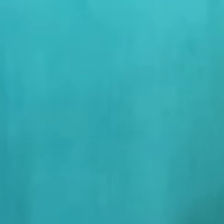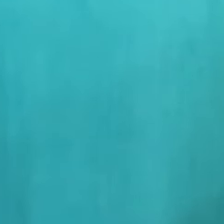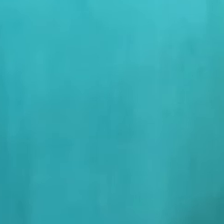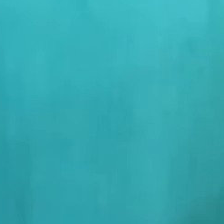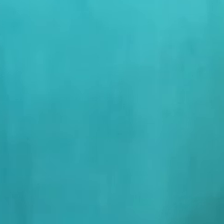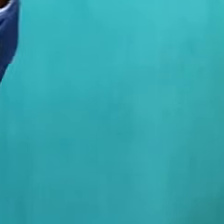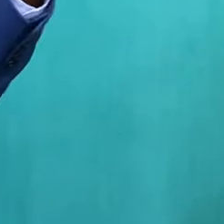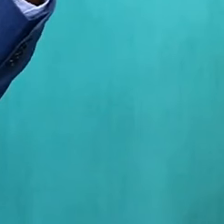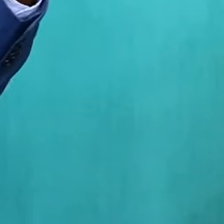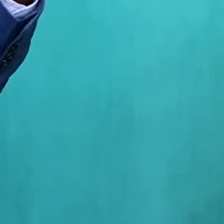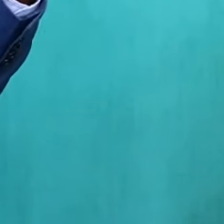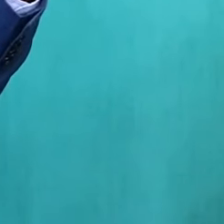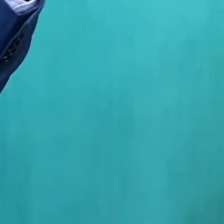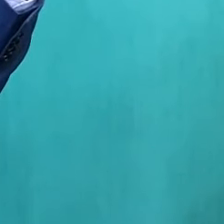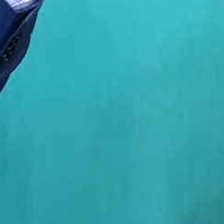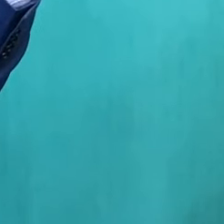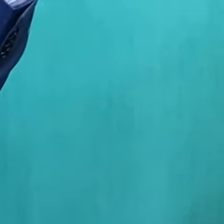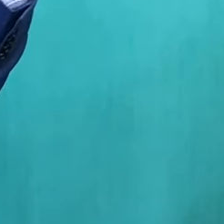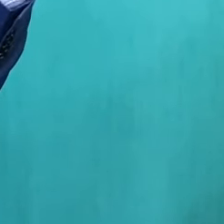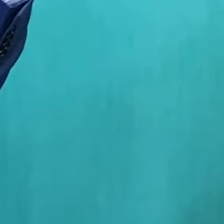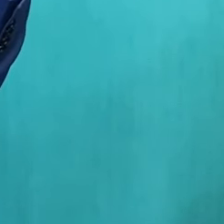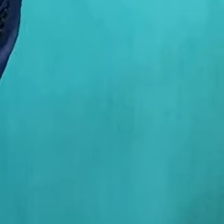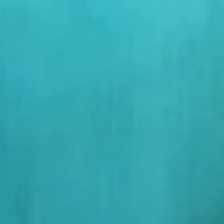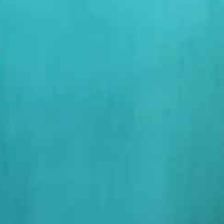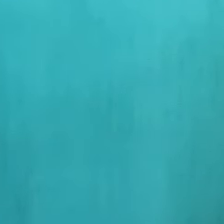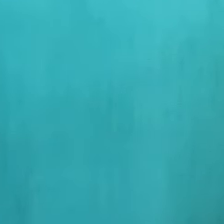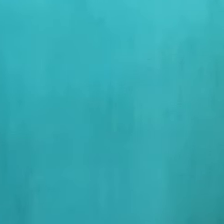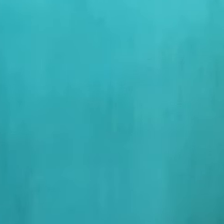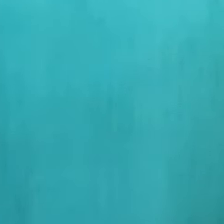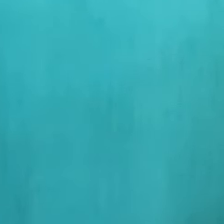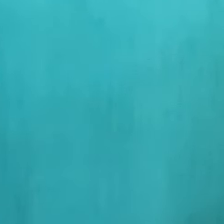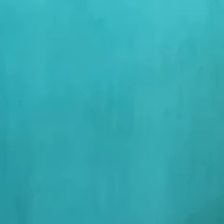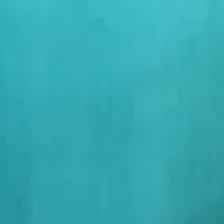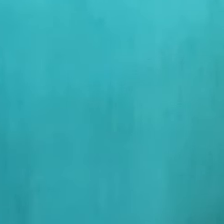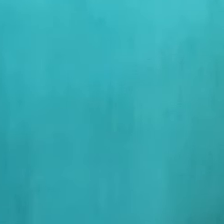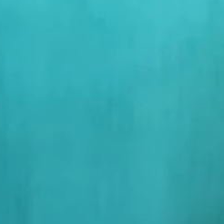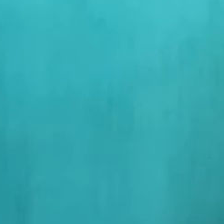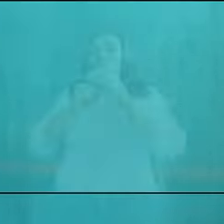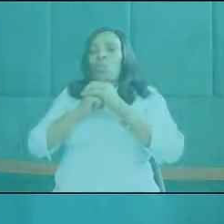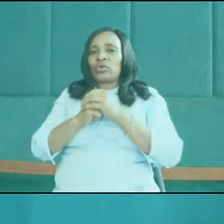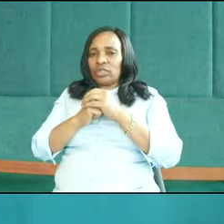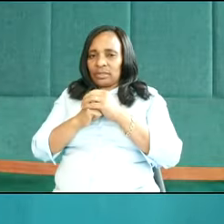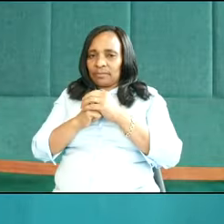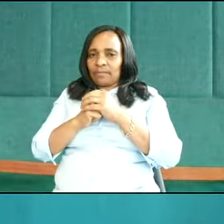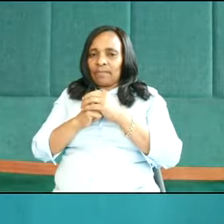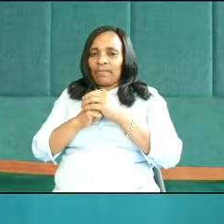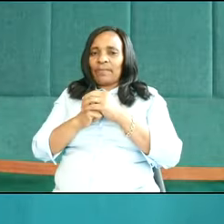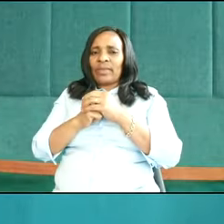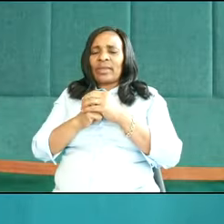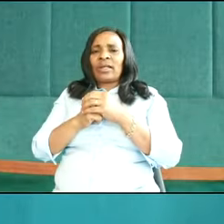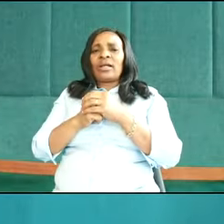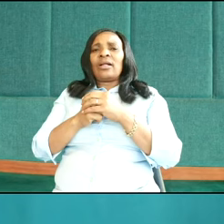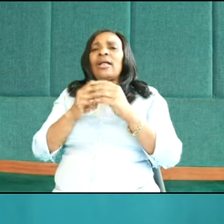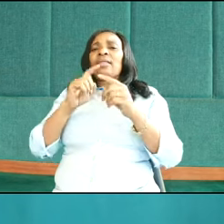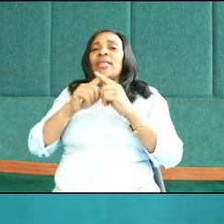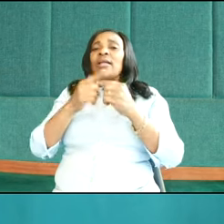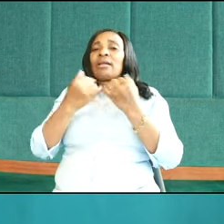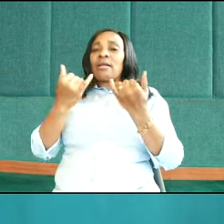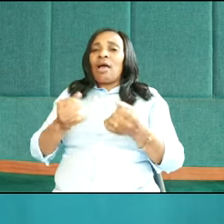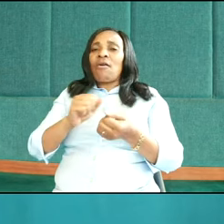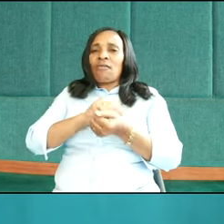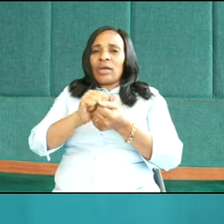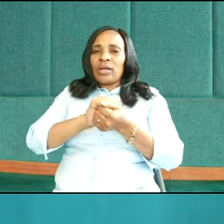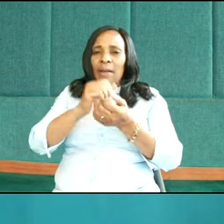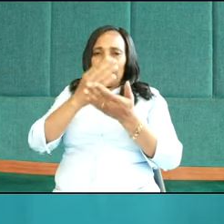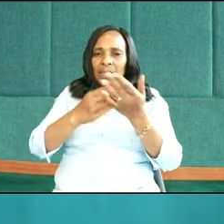God in some way, he never cleared all the places of idol worship, you know? And so really the Friday part is